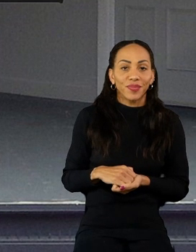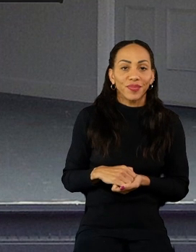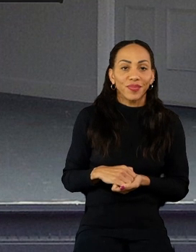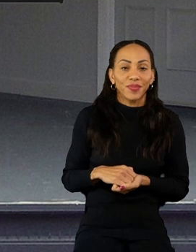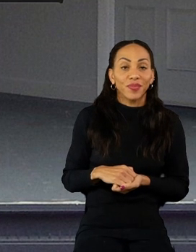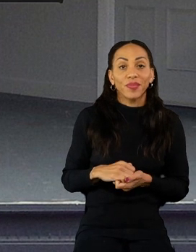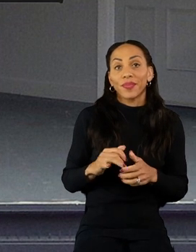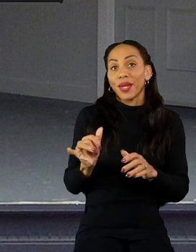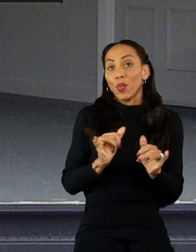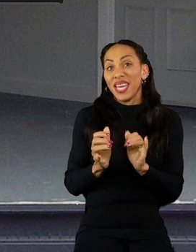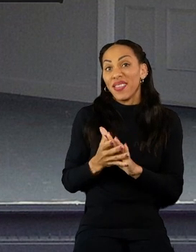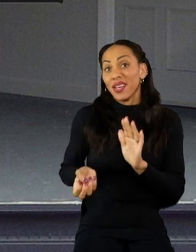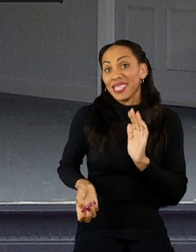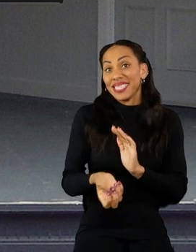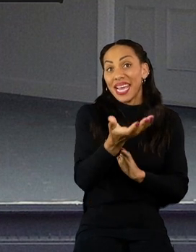bring it